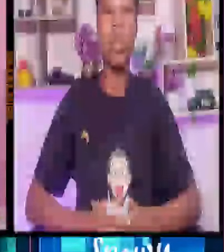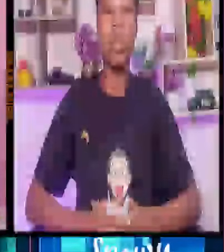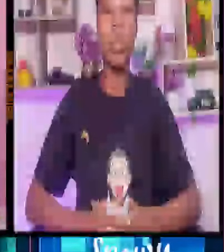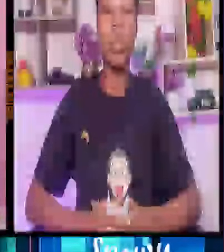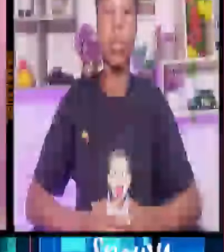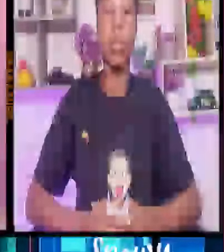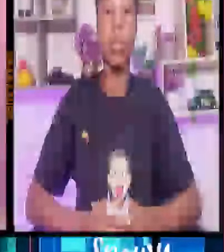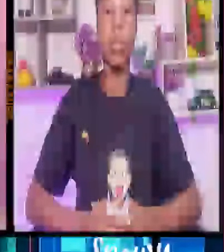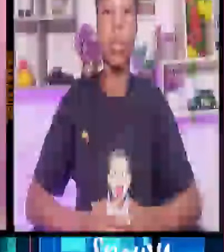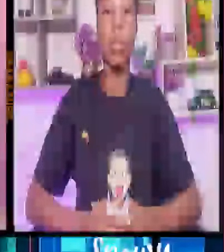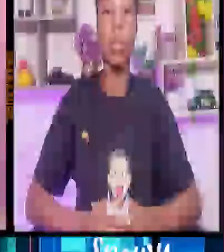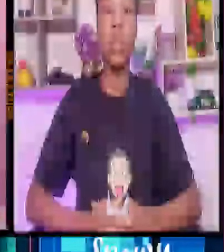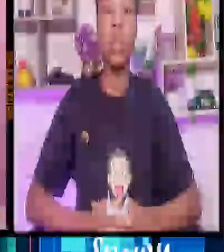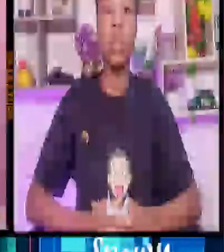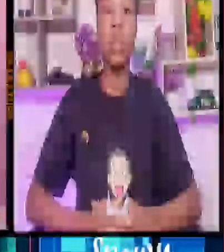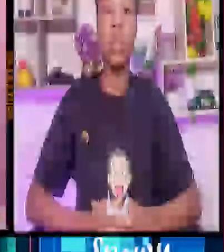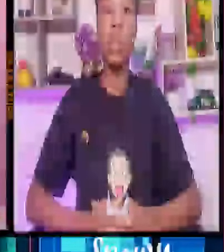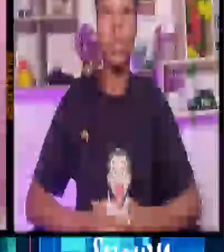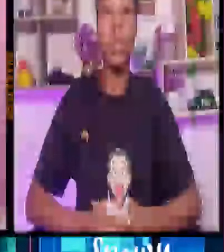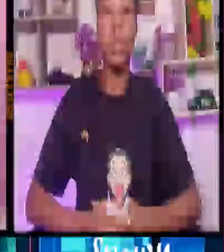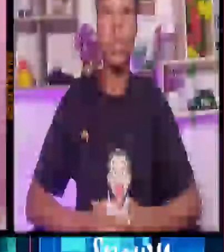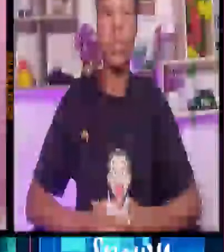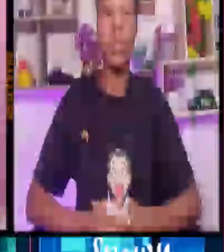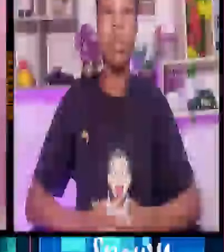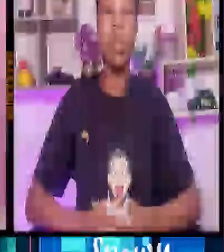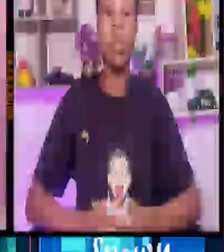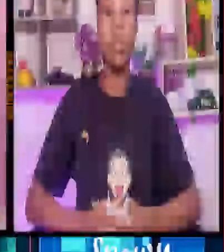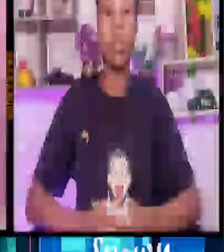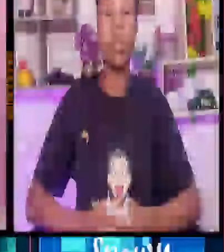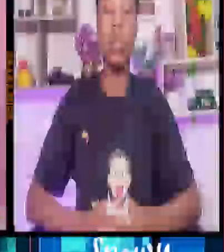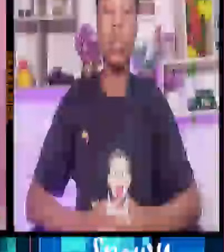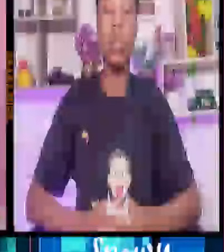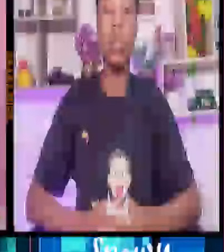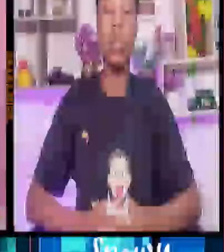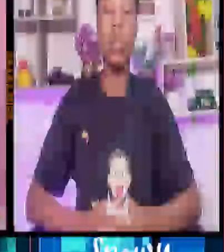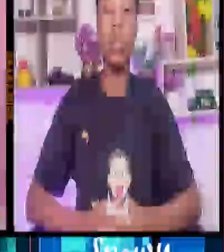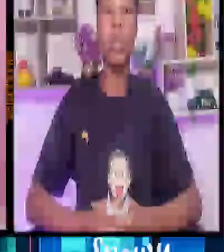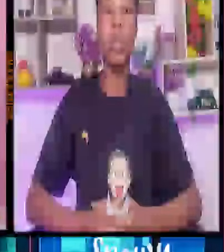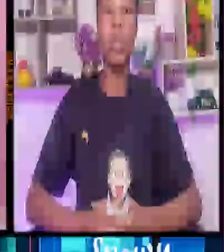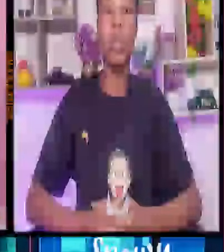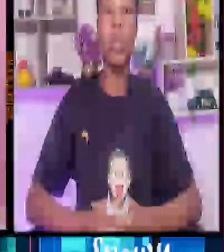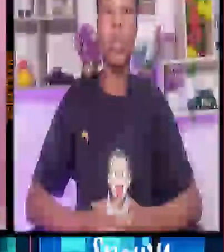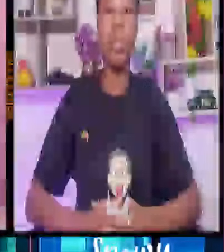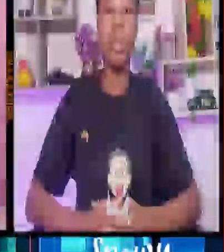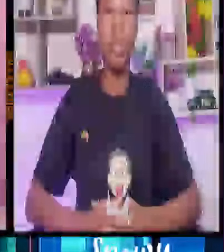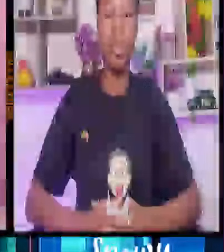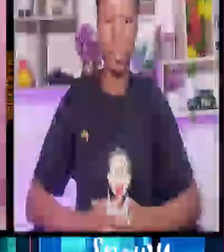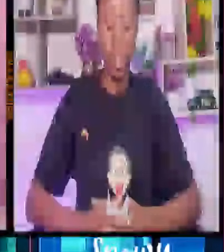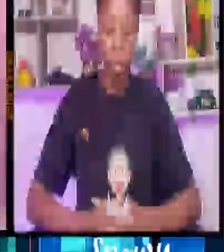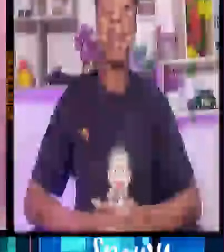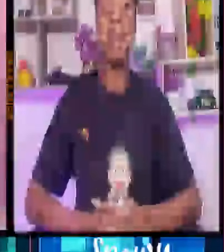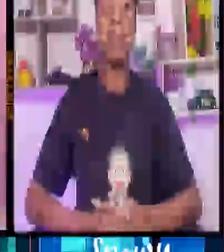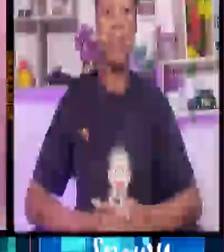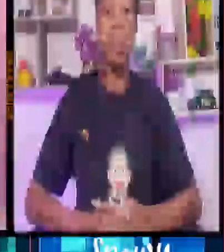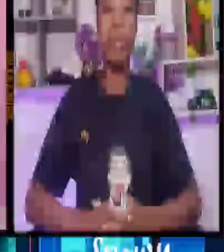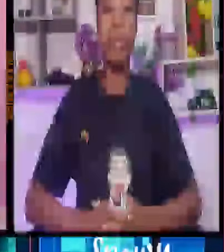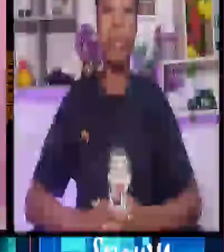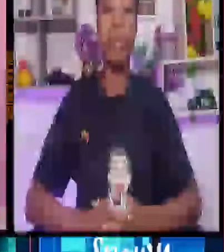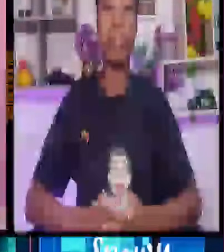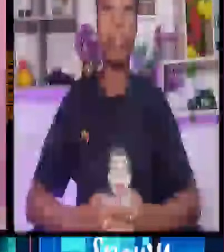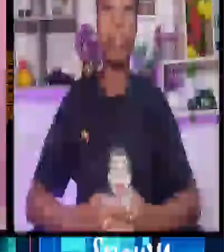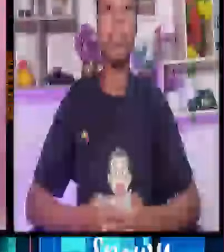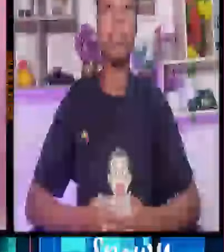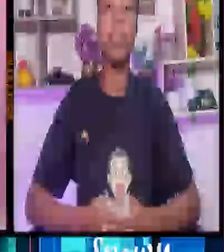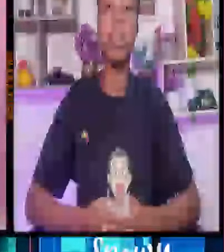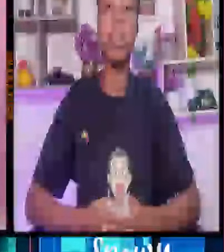and then when we present him again, he was going to win. Again, if you move from beyond President Kufuor and also come to former President